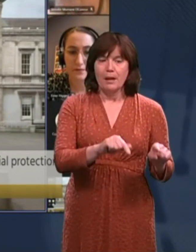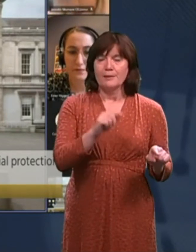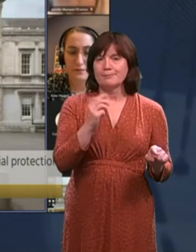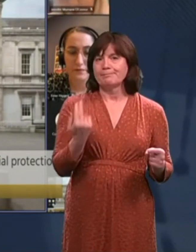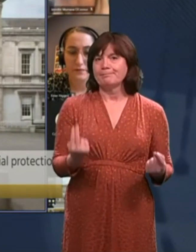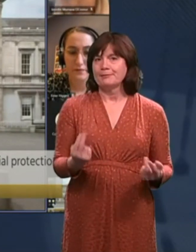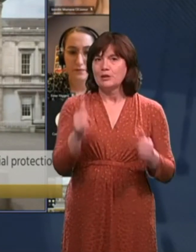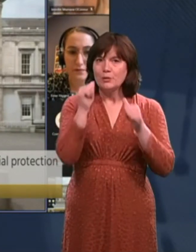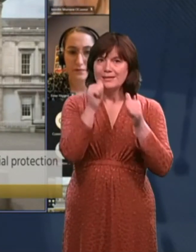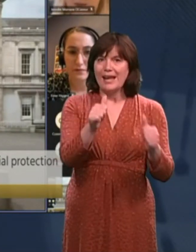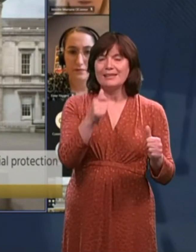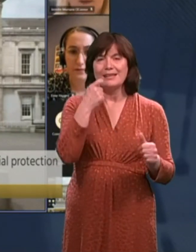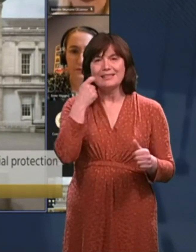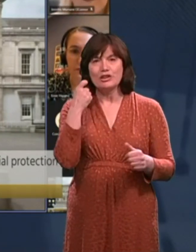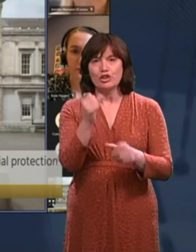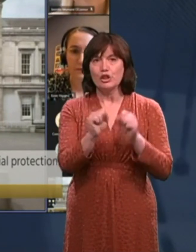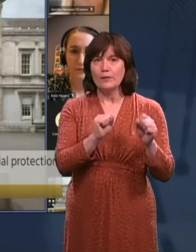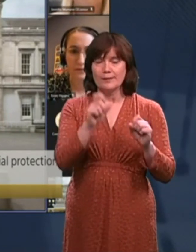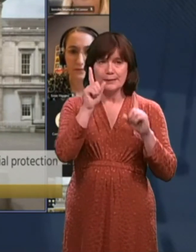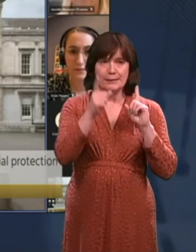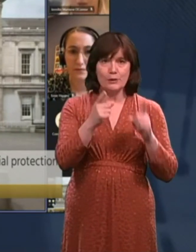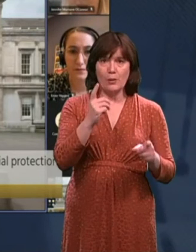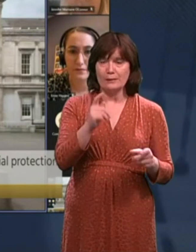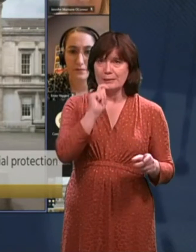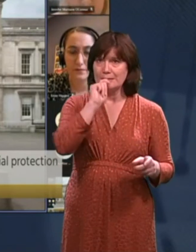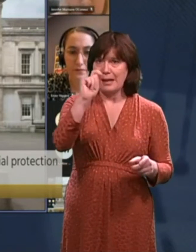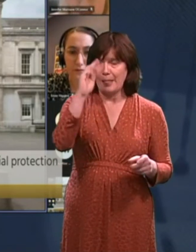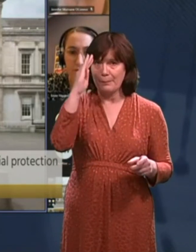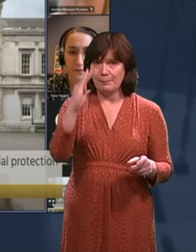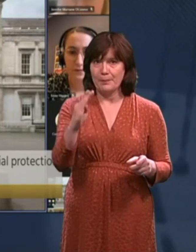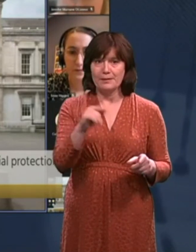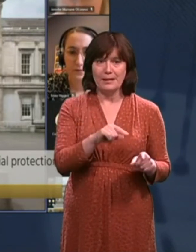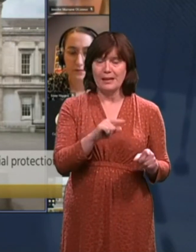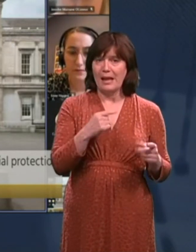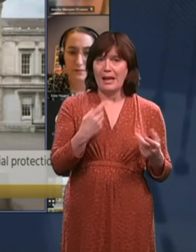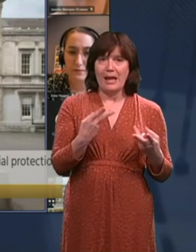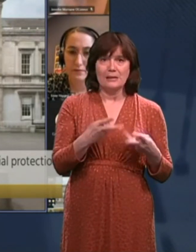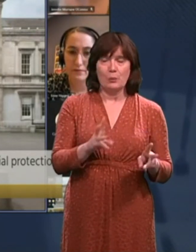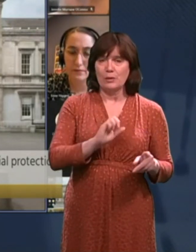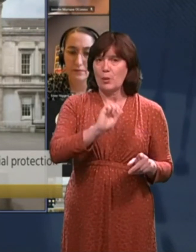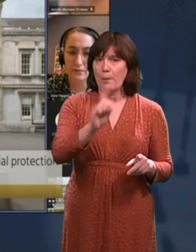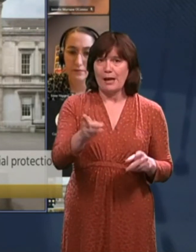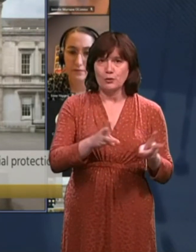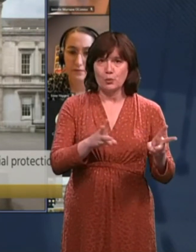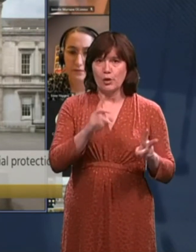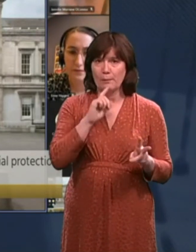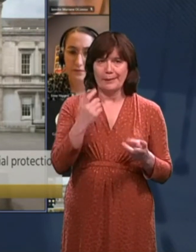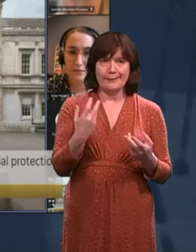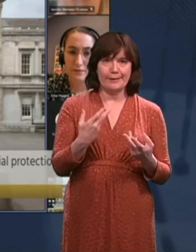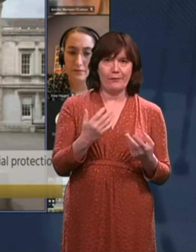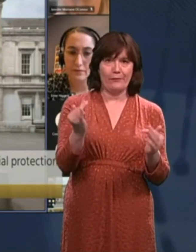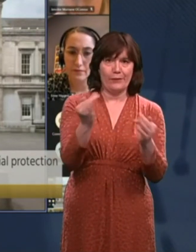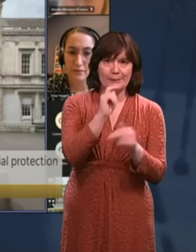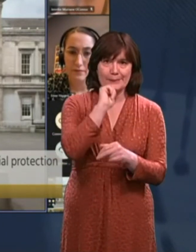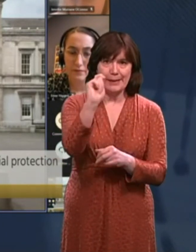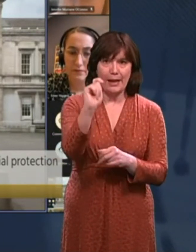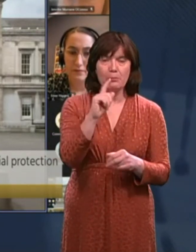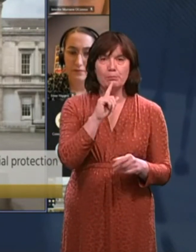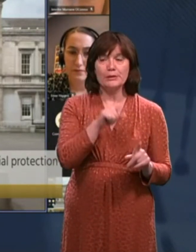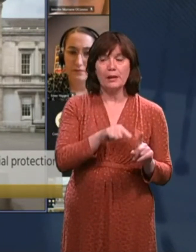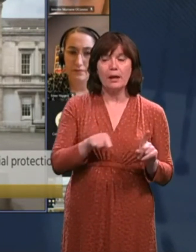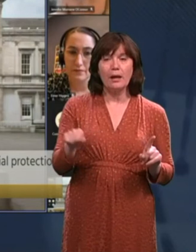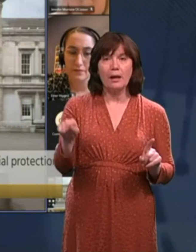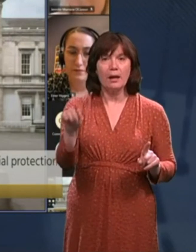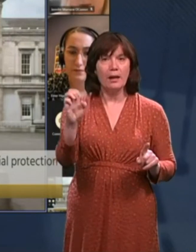attend an addiction service. He didn't know how he was going to tell his employer that, and he wasn't going to go back to work because of that. But he was able to go to somebody